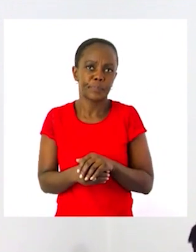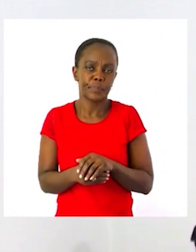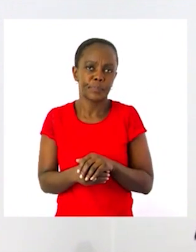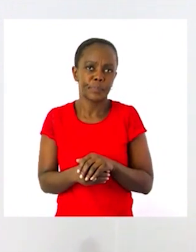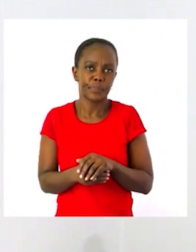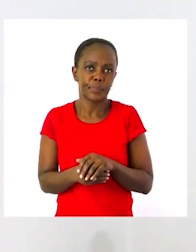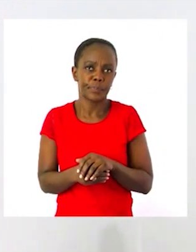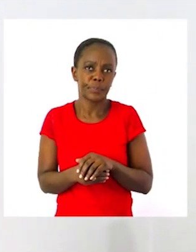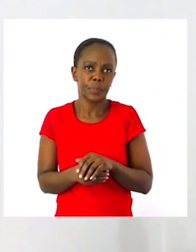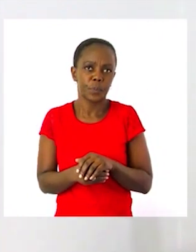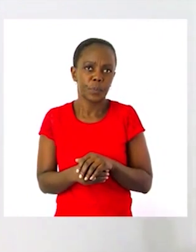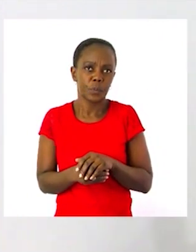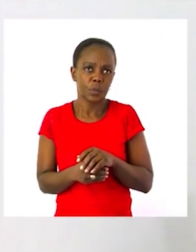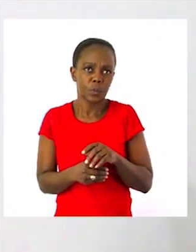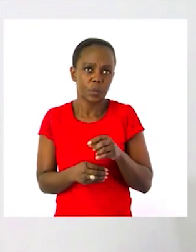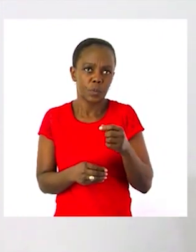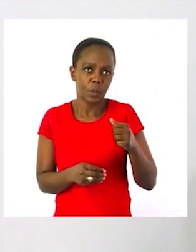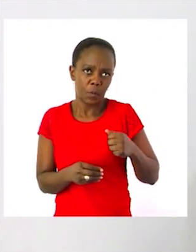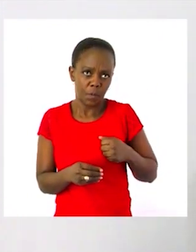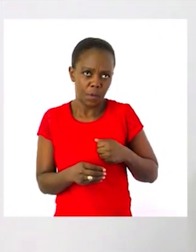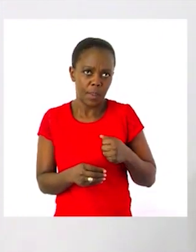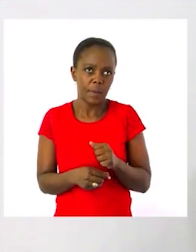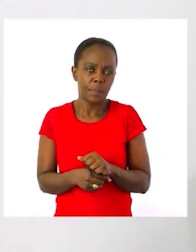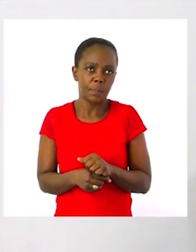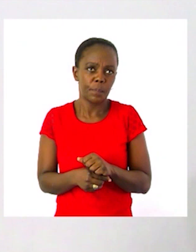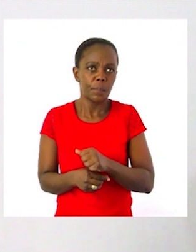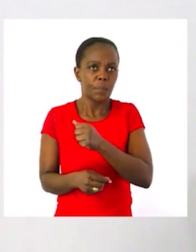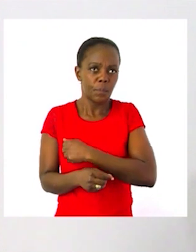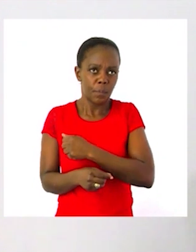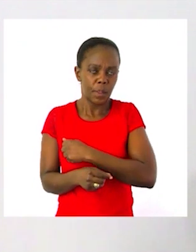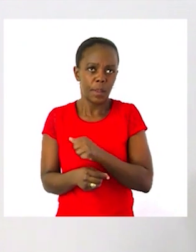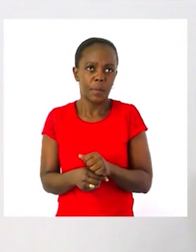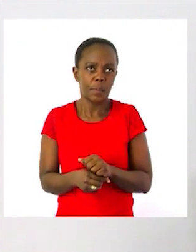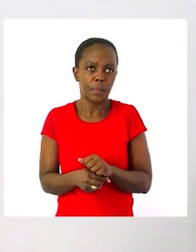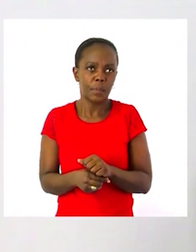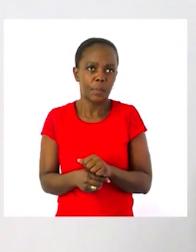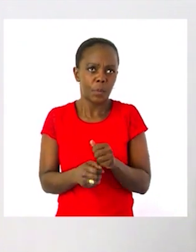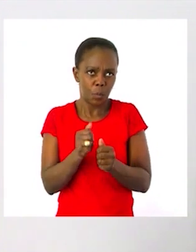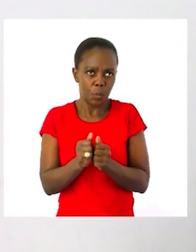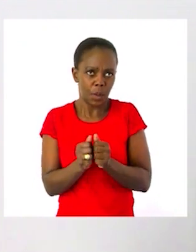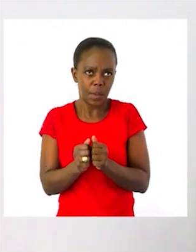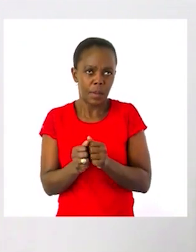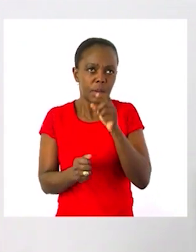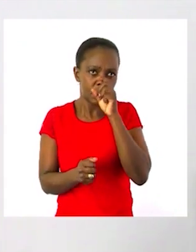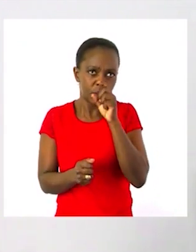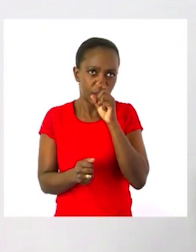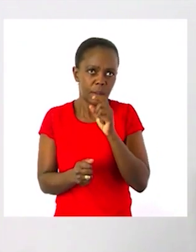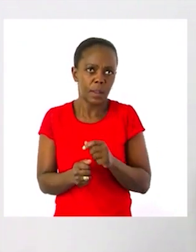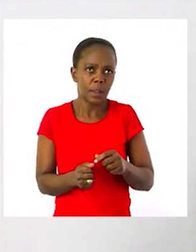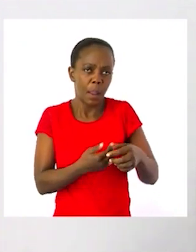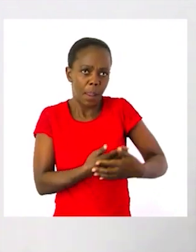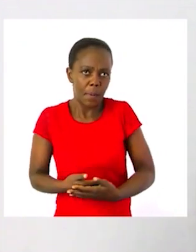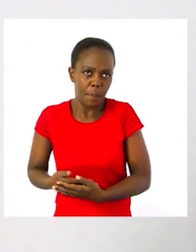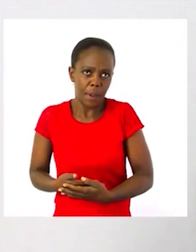picture. We have a father, mother, brother, sister, and